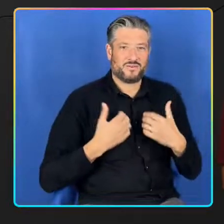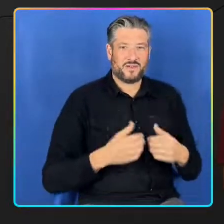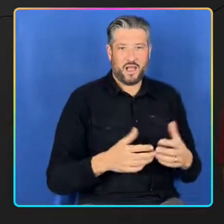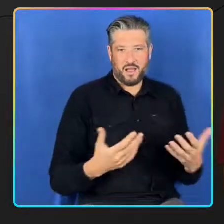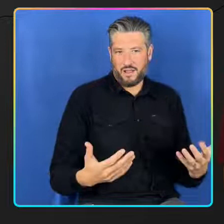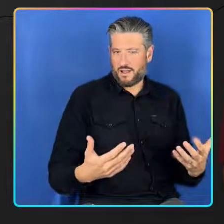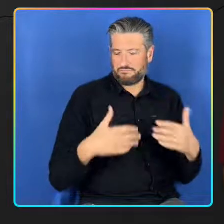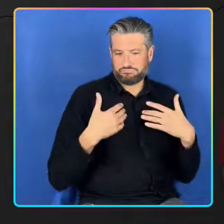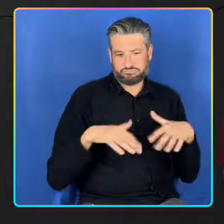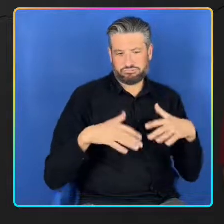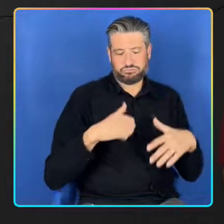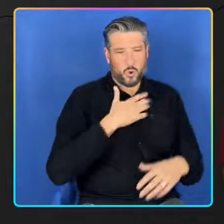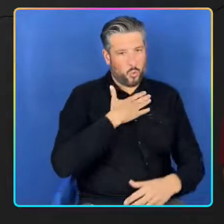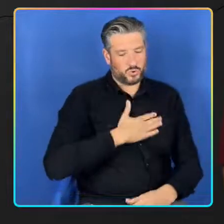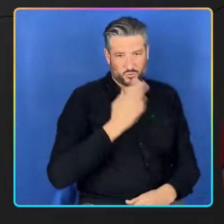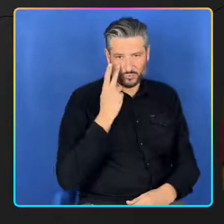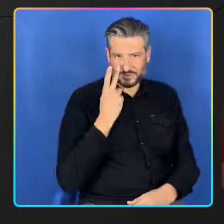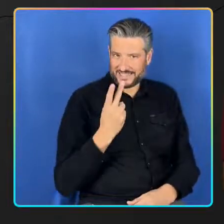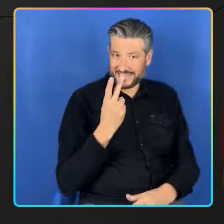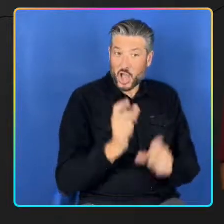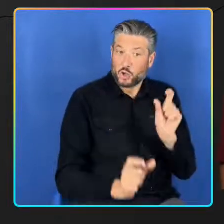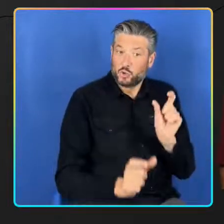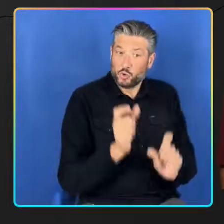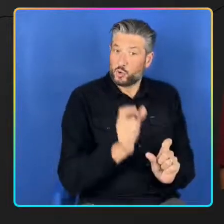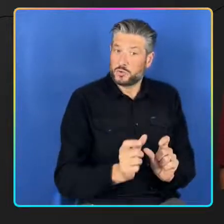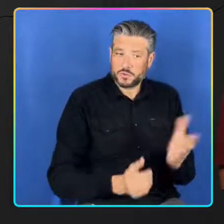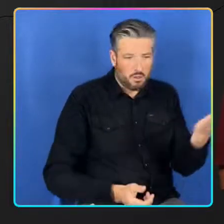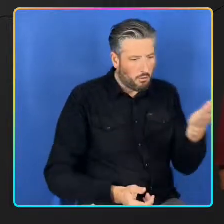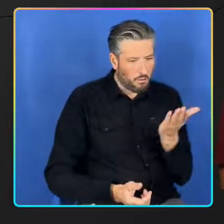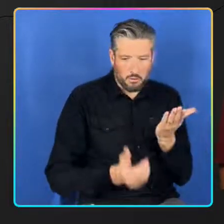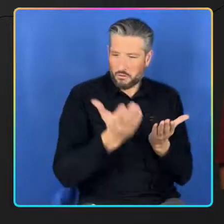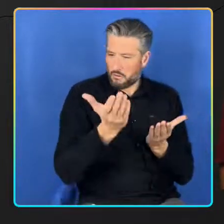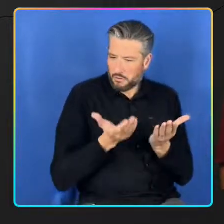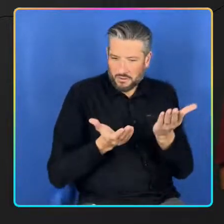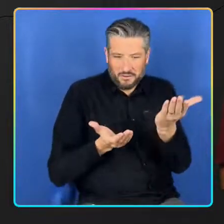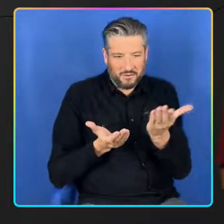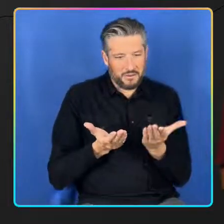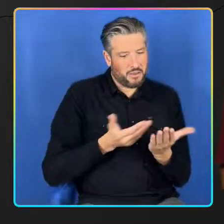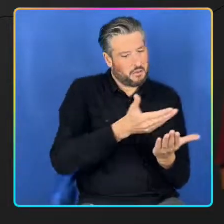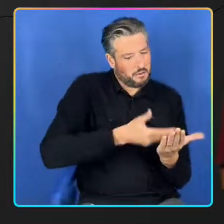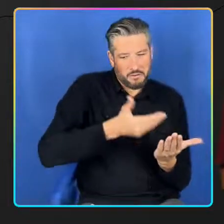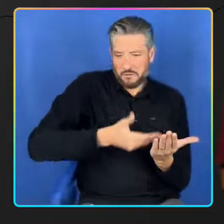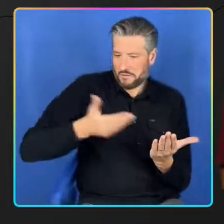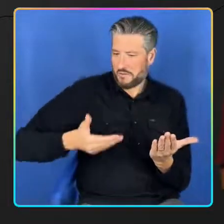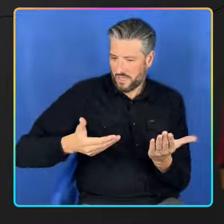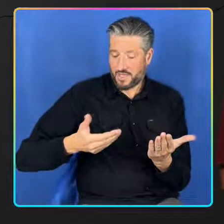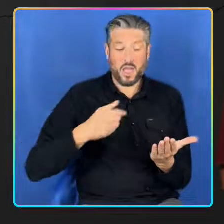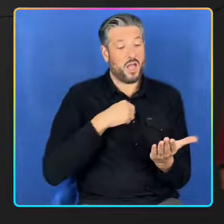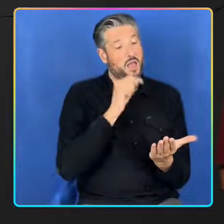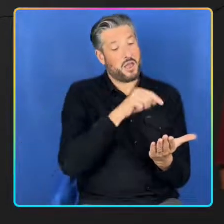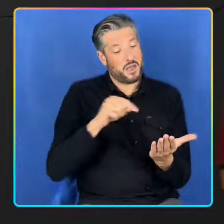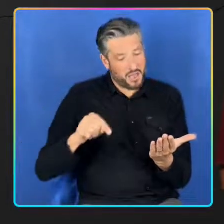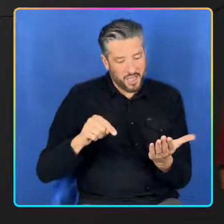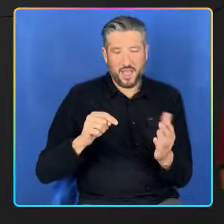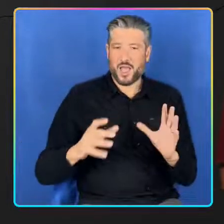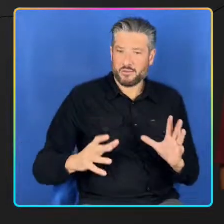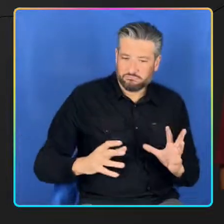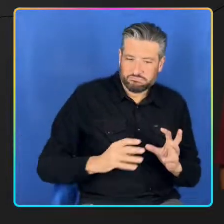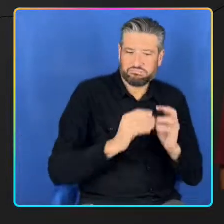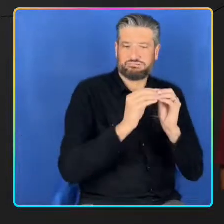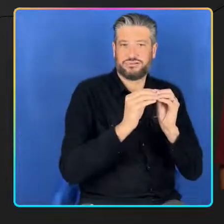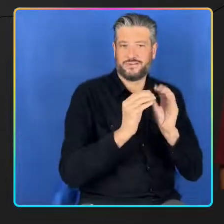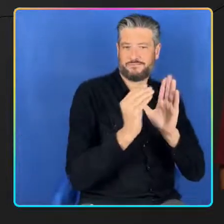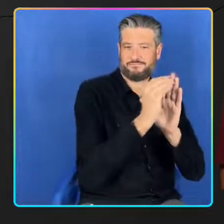our students have submitted. And then we will go and form the schedule. That's great.